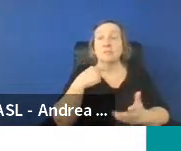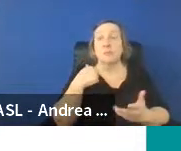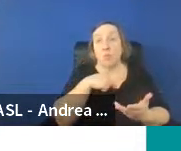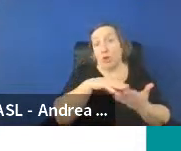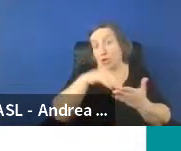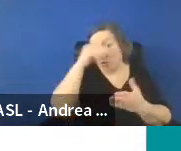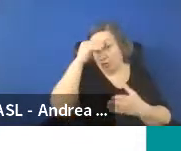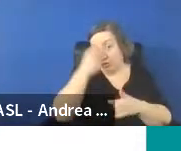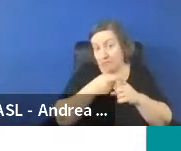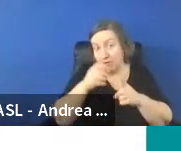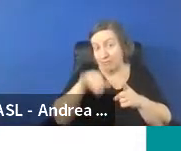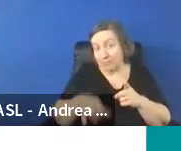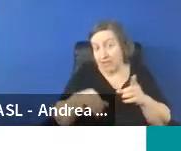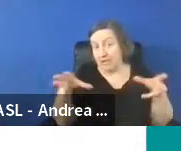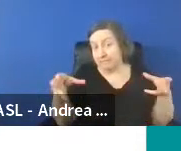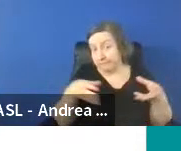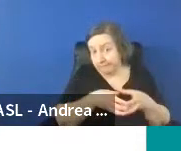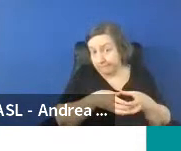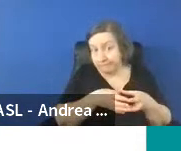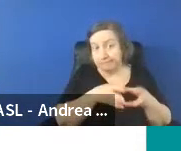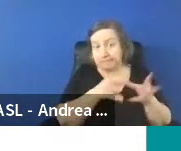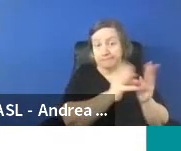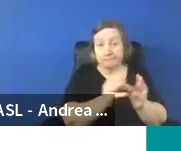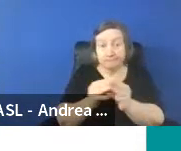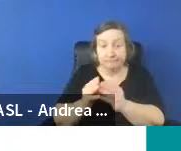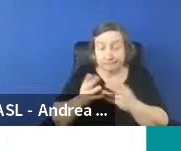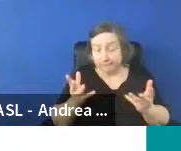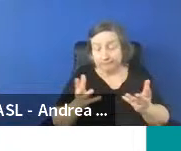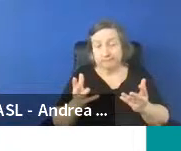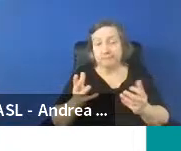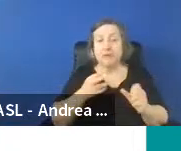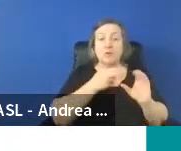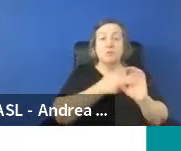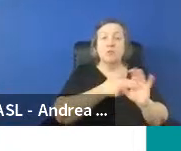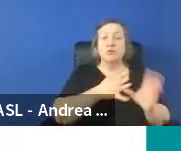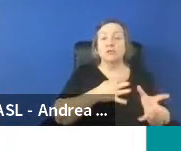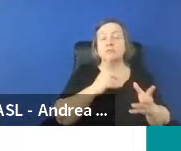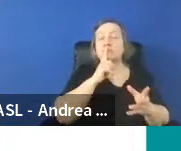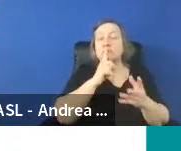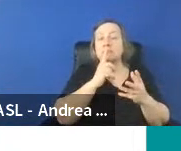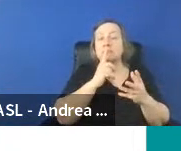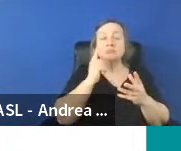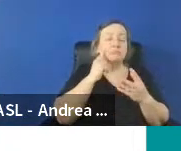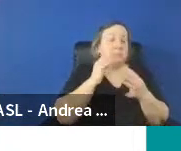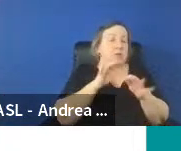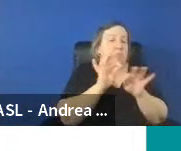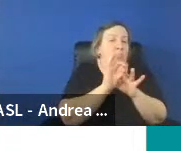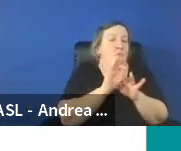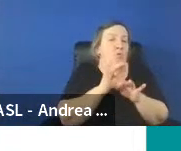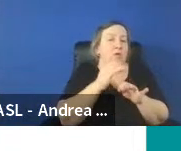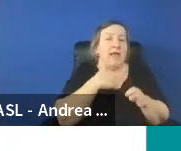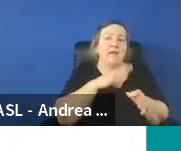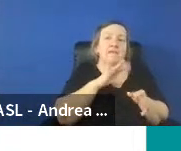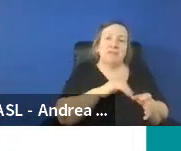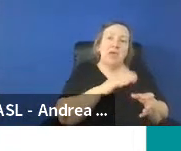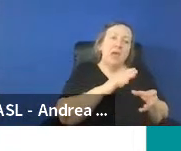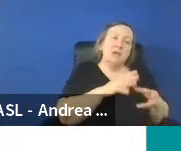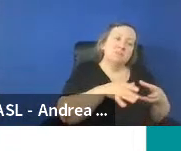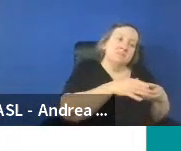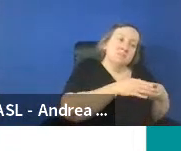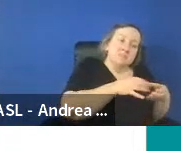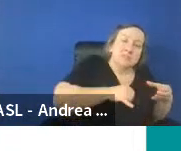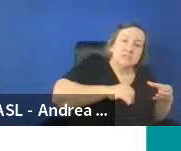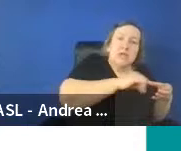events was just how much the participants valued having that affinity space to be able to